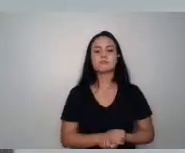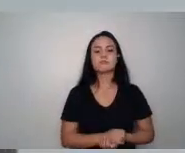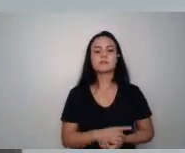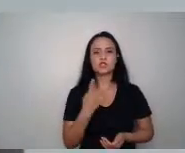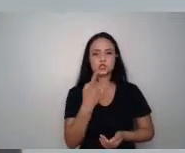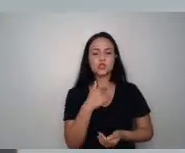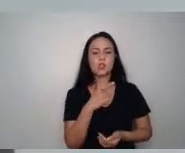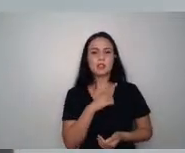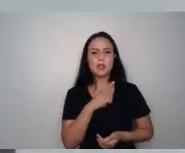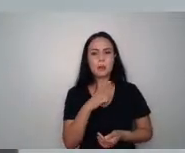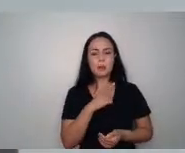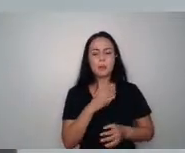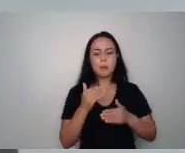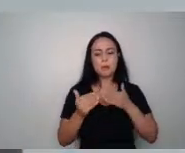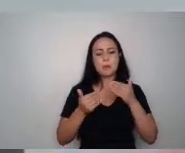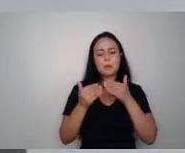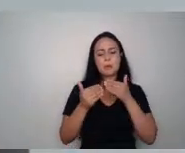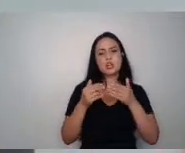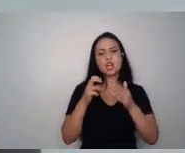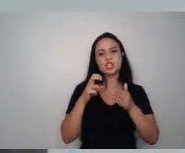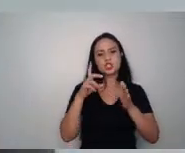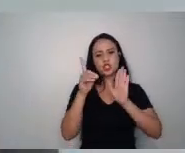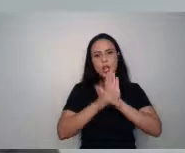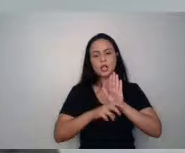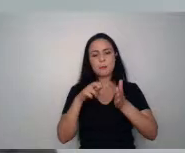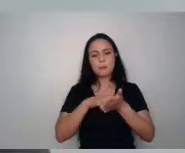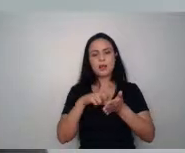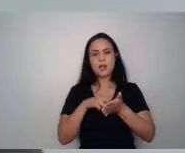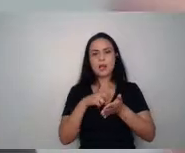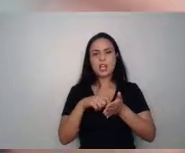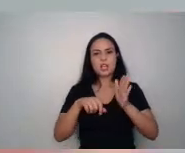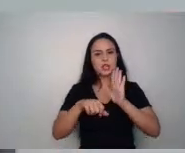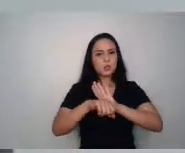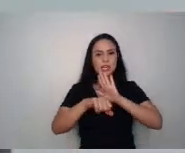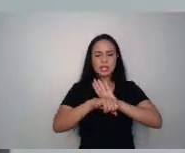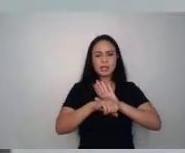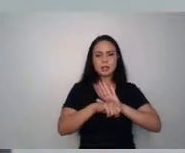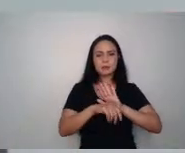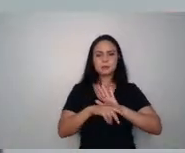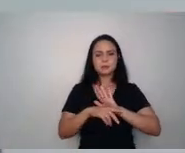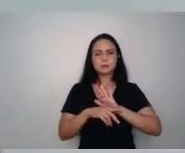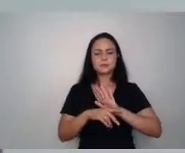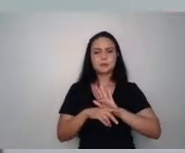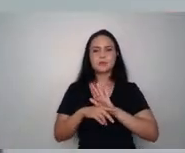saying that they're not pregnant or they're sterile. And there is a